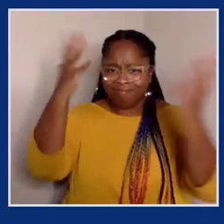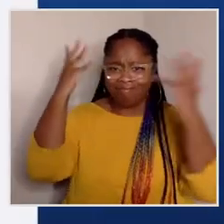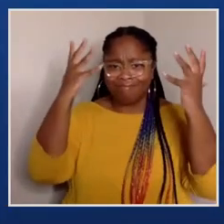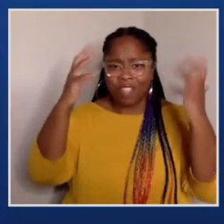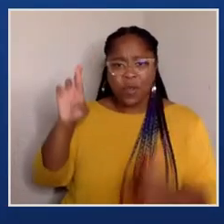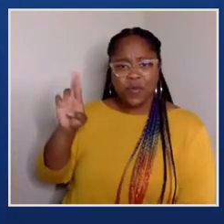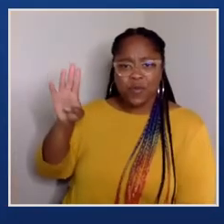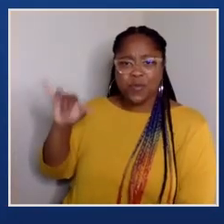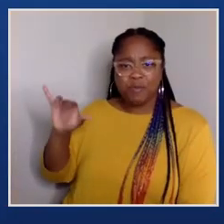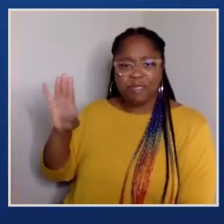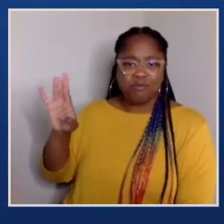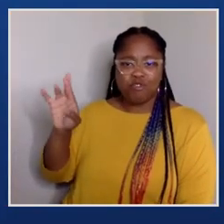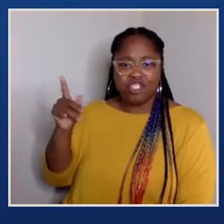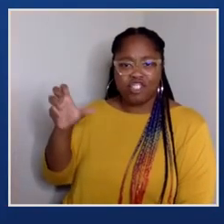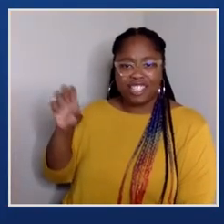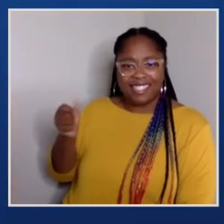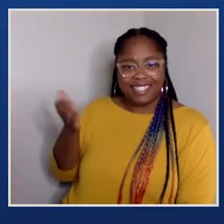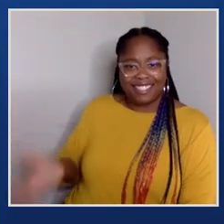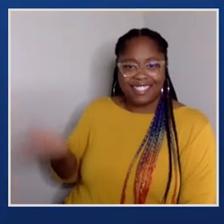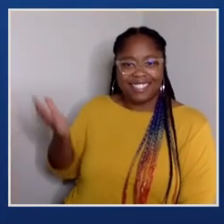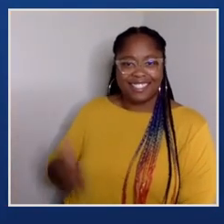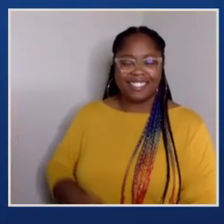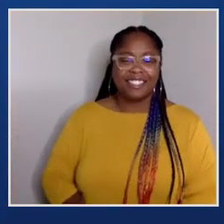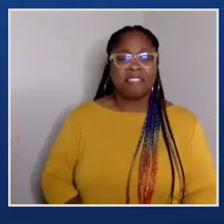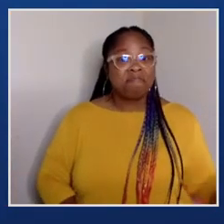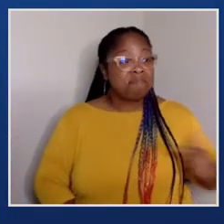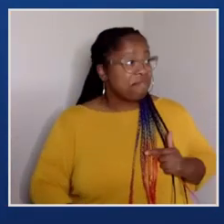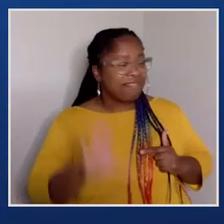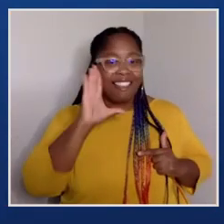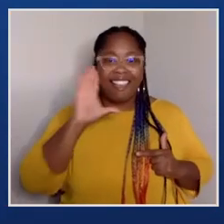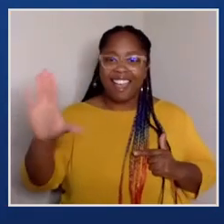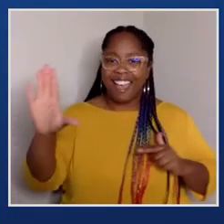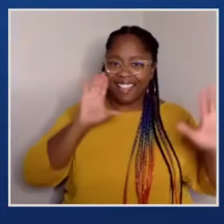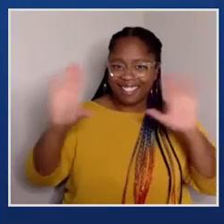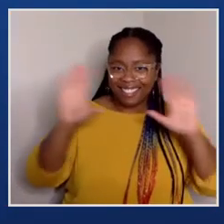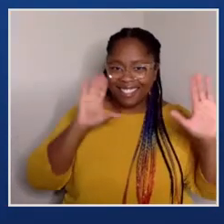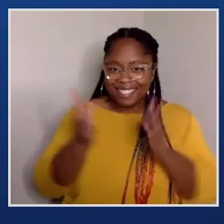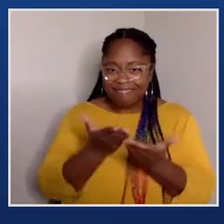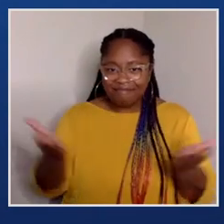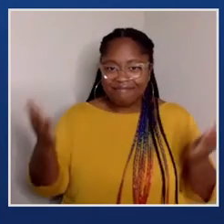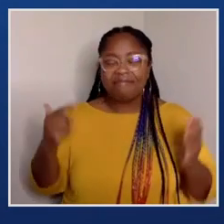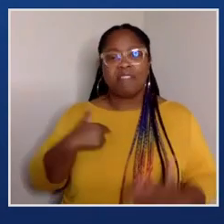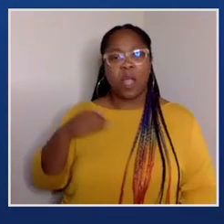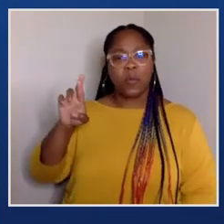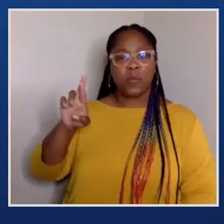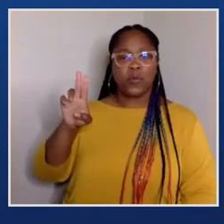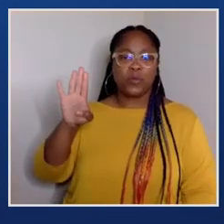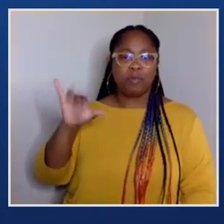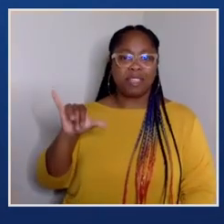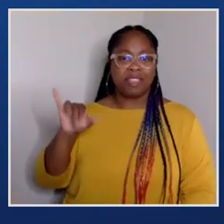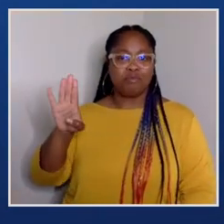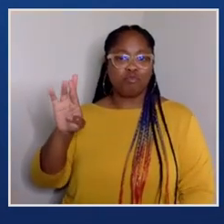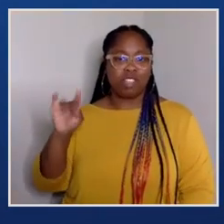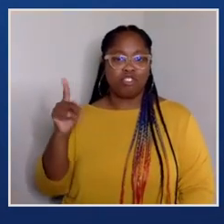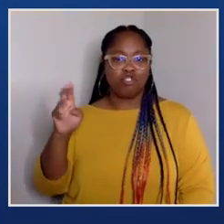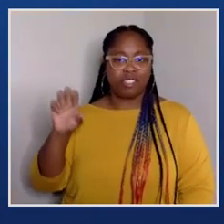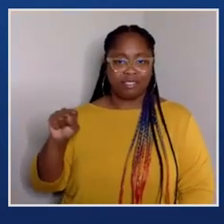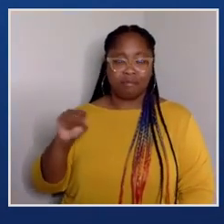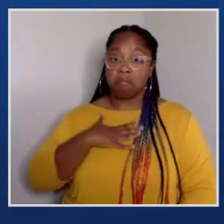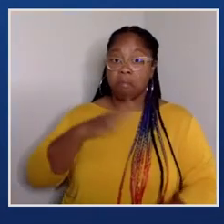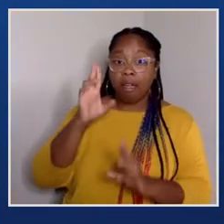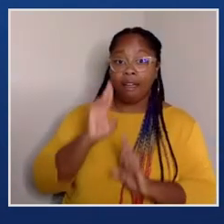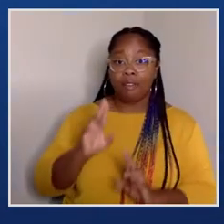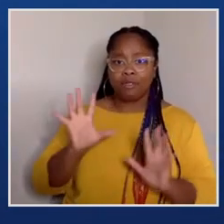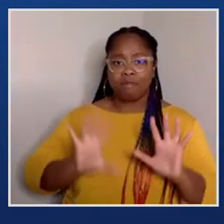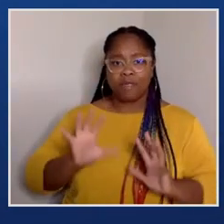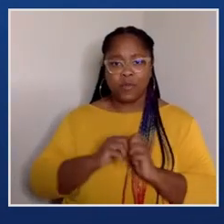Bridges. Hi, everyone. I'm Ruby Bridges. It's an honor to be speaking with you tonight. This may not